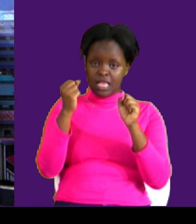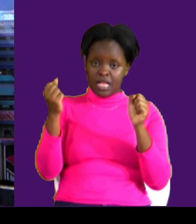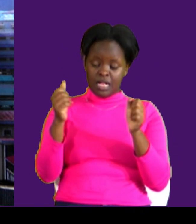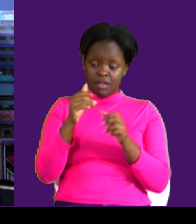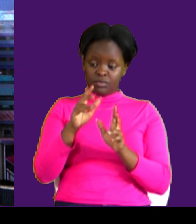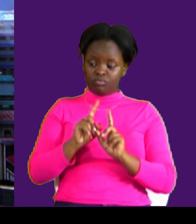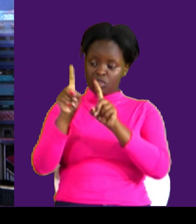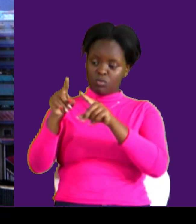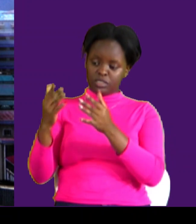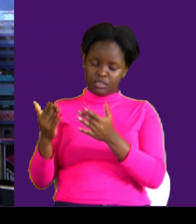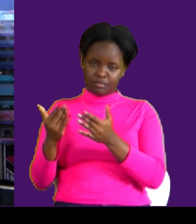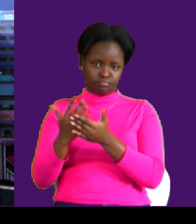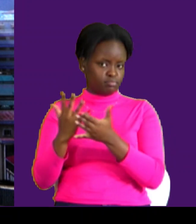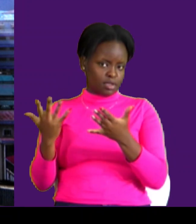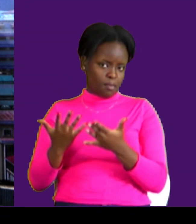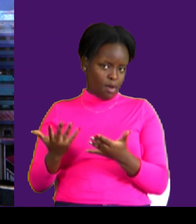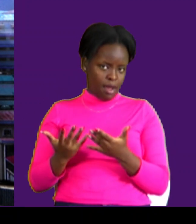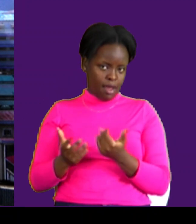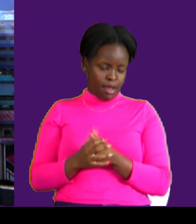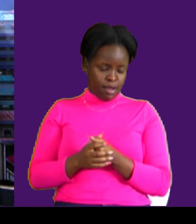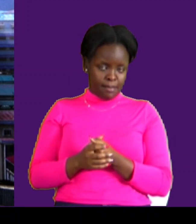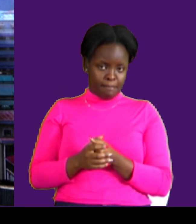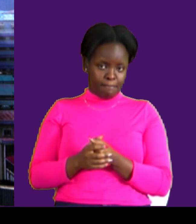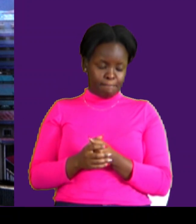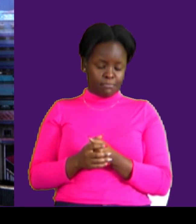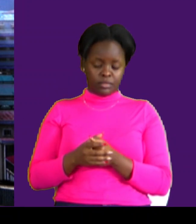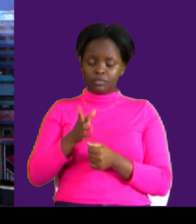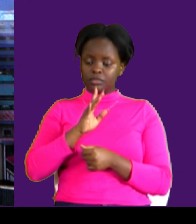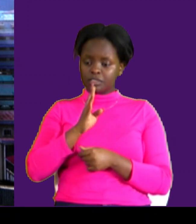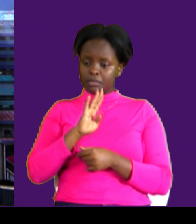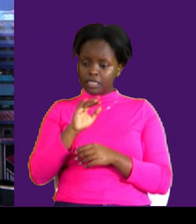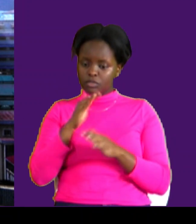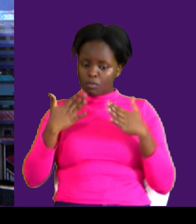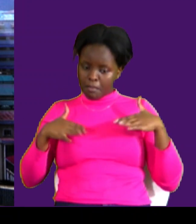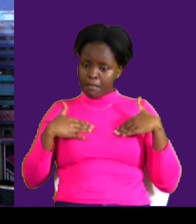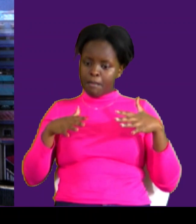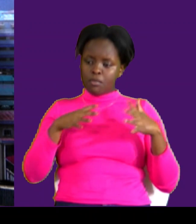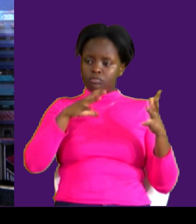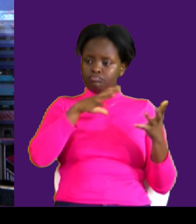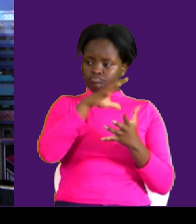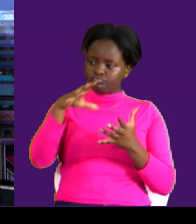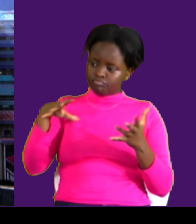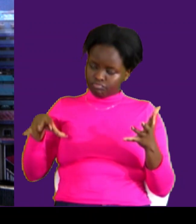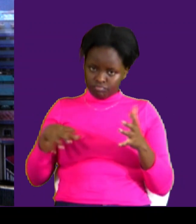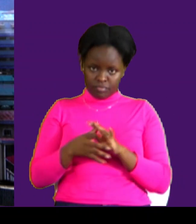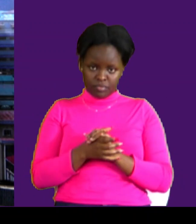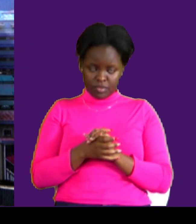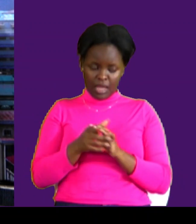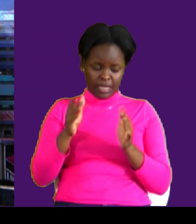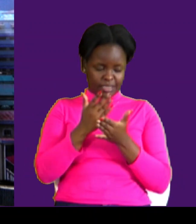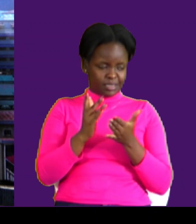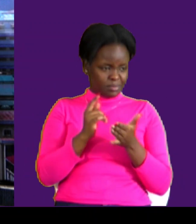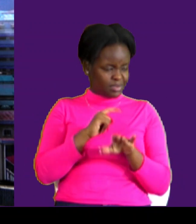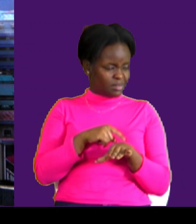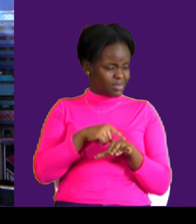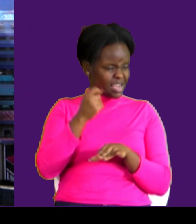somewhere, or was talking to a multitude somewhere, and at some point you don't understand where